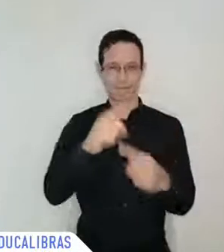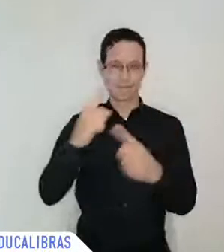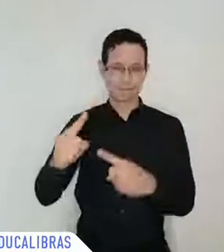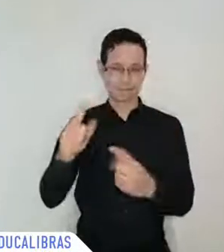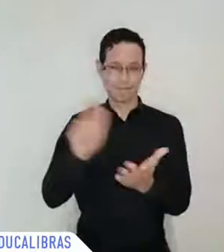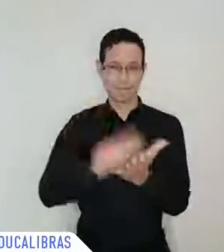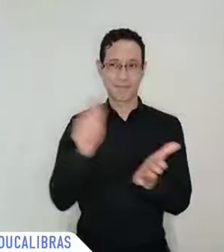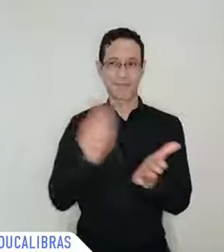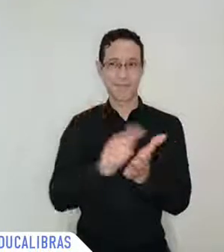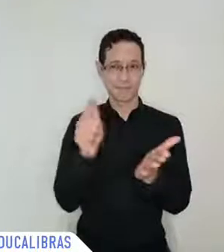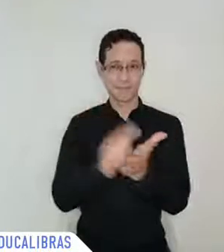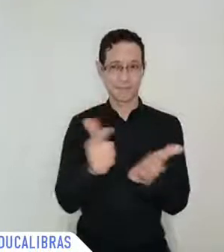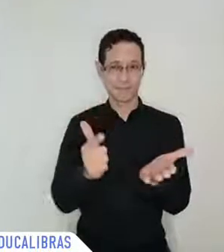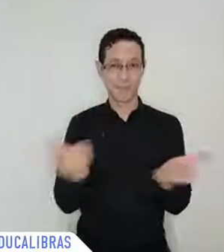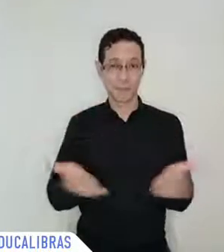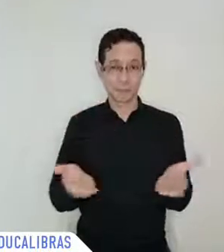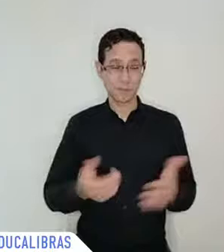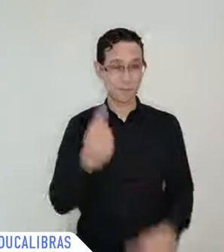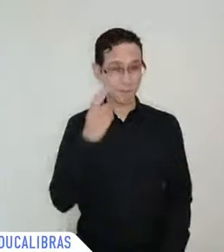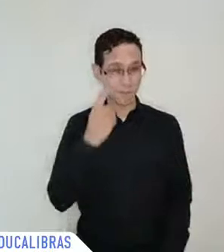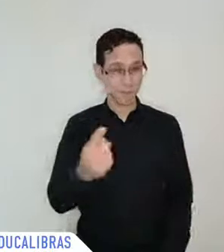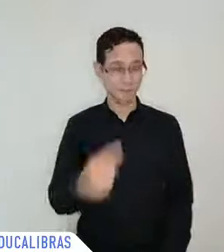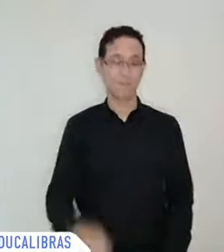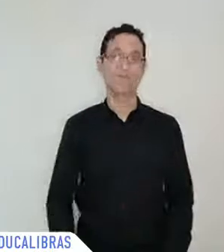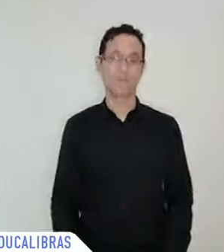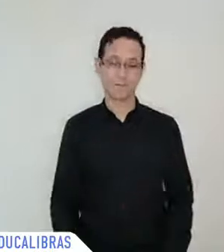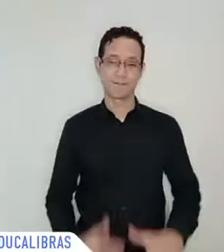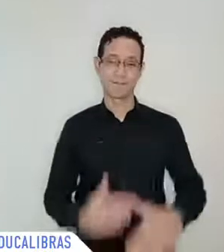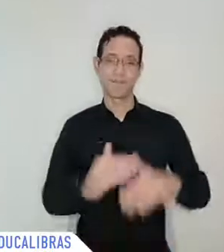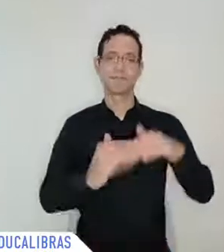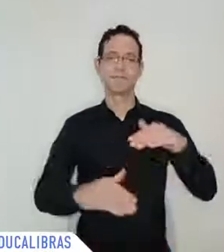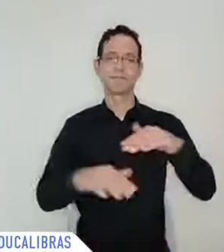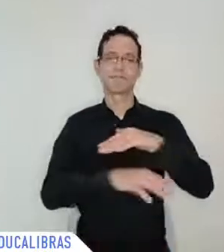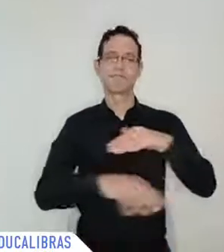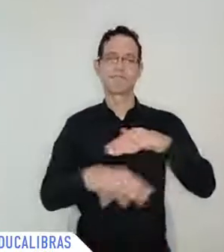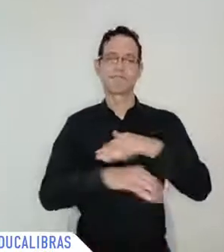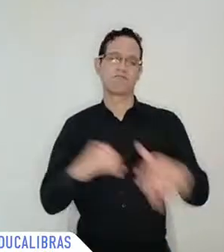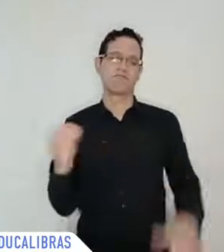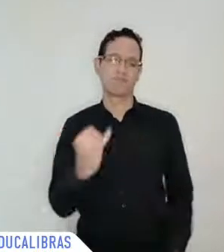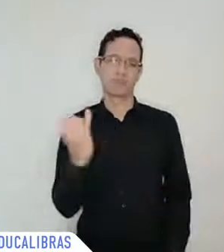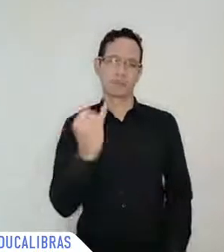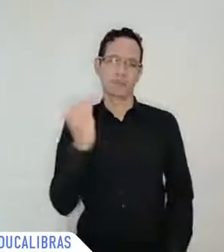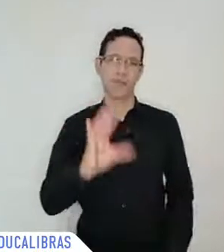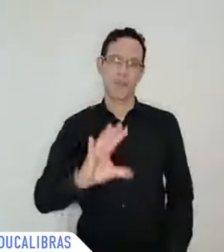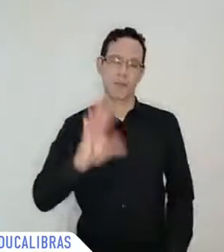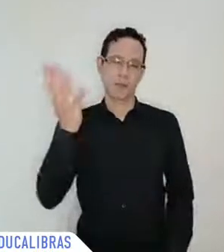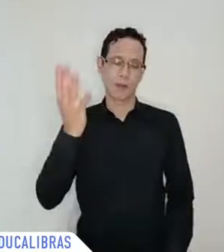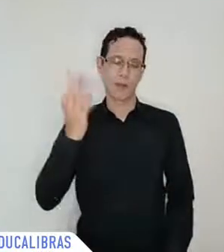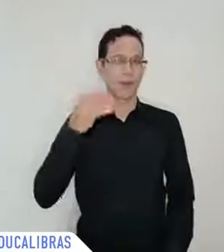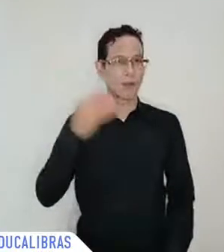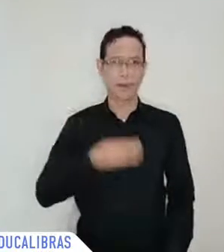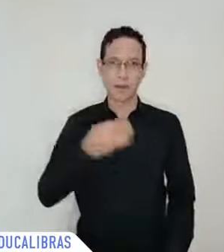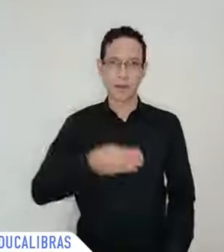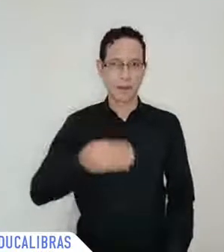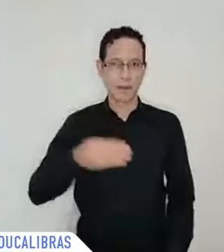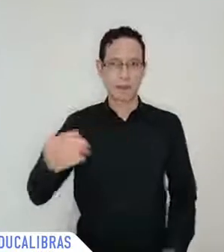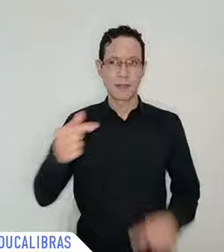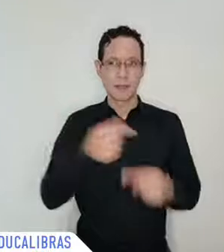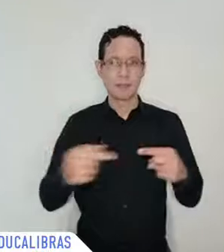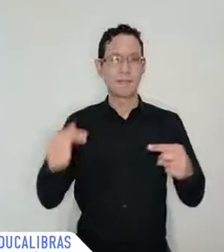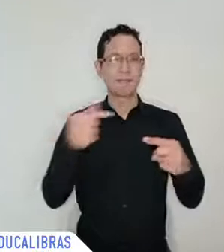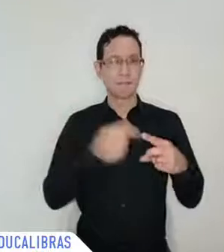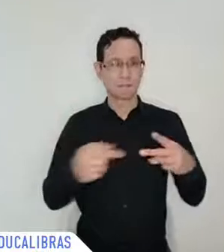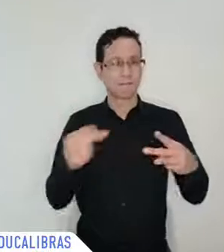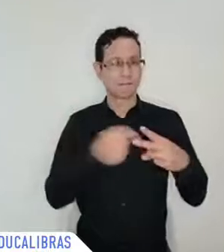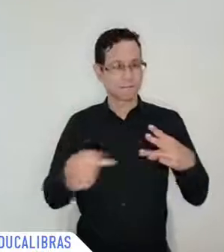the recent attacks by the president against the journalists. They have been